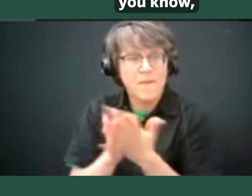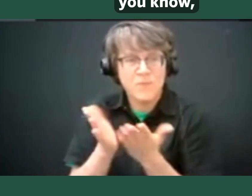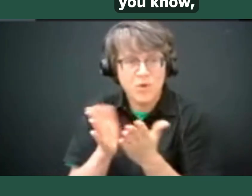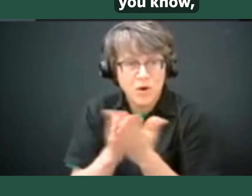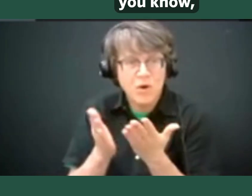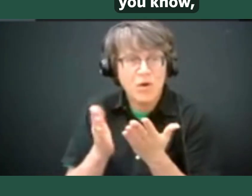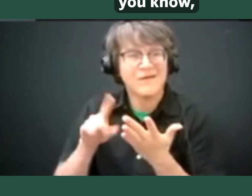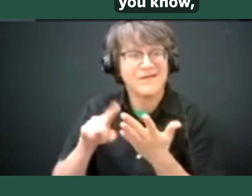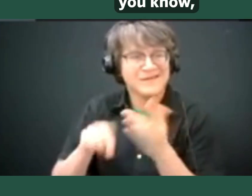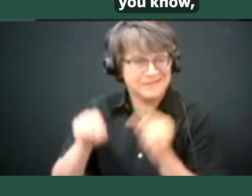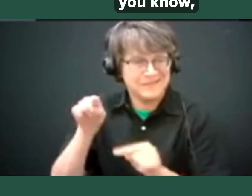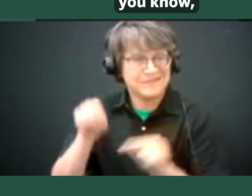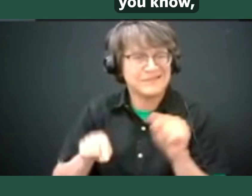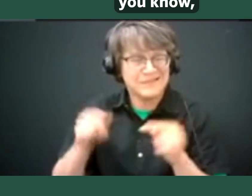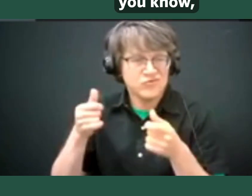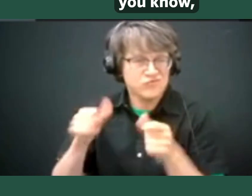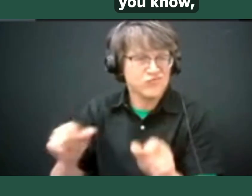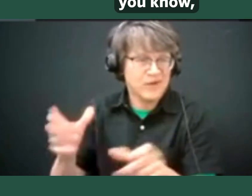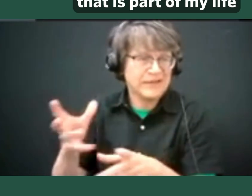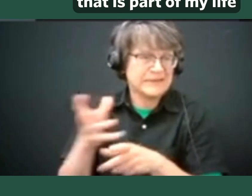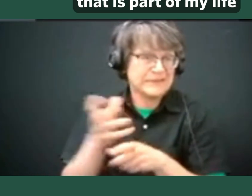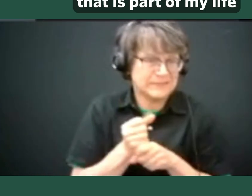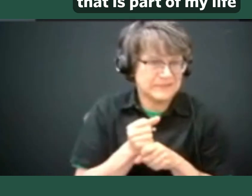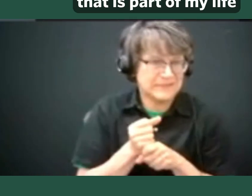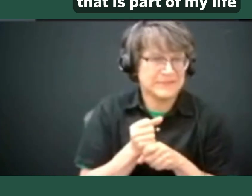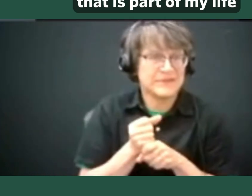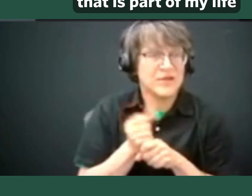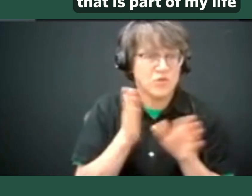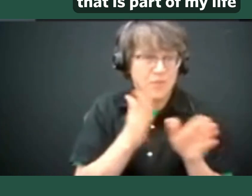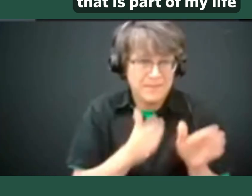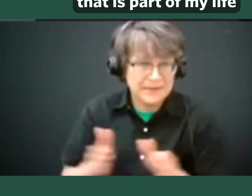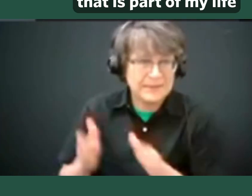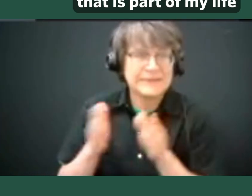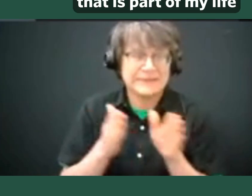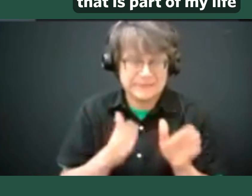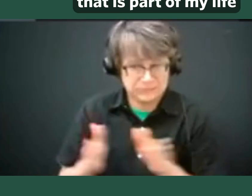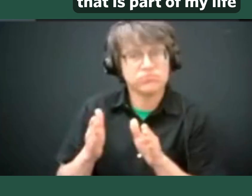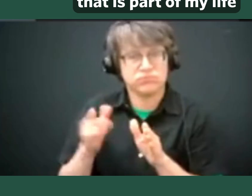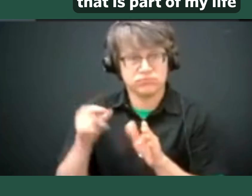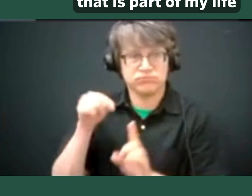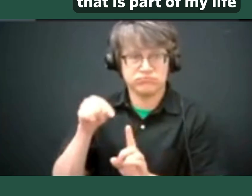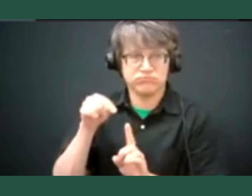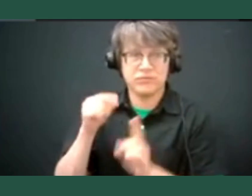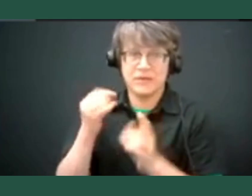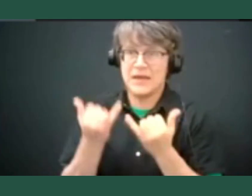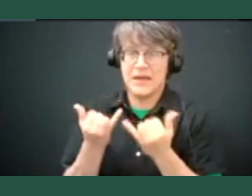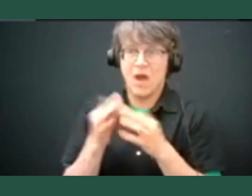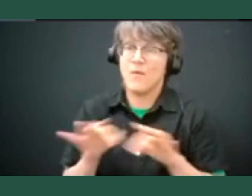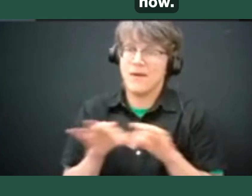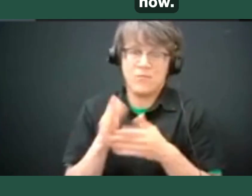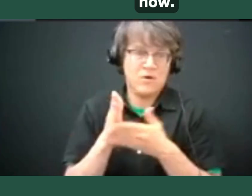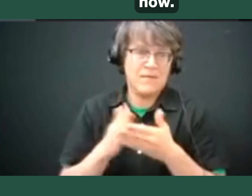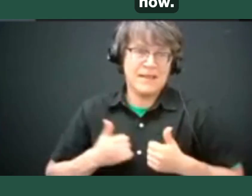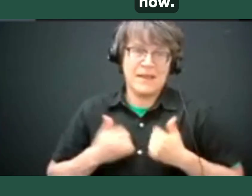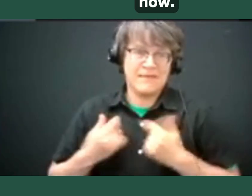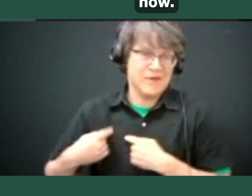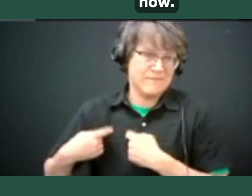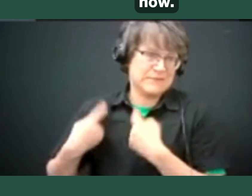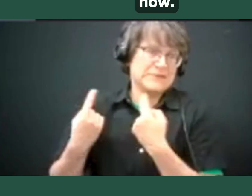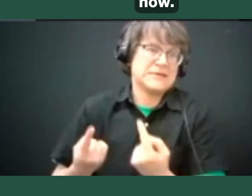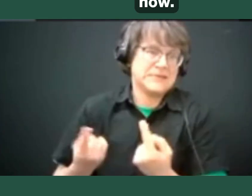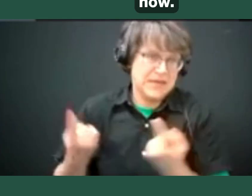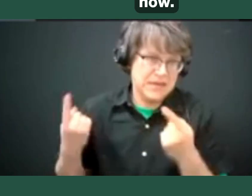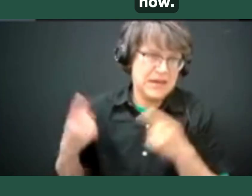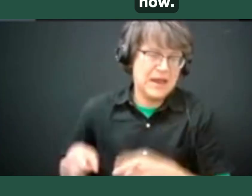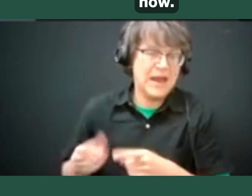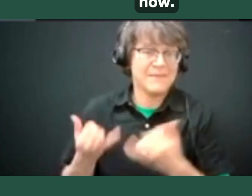and different things like that. And so, planning has become something that is part of my life ever since. We do have